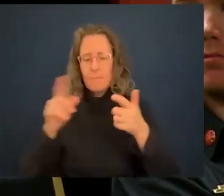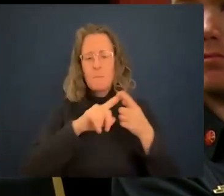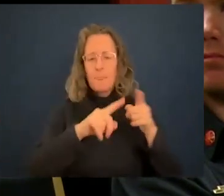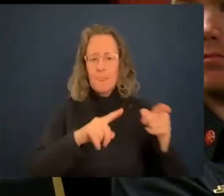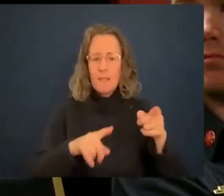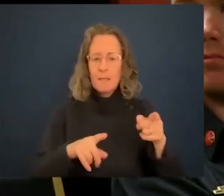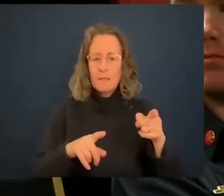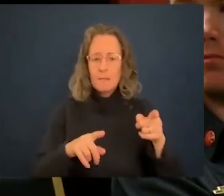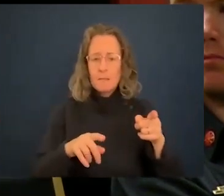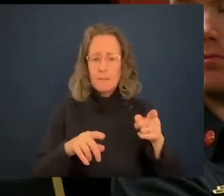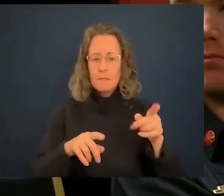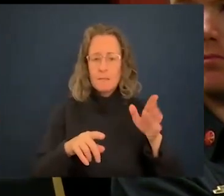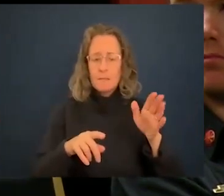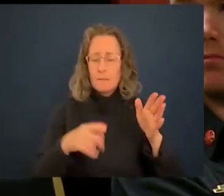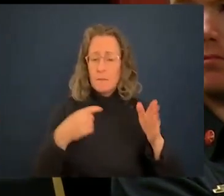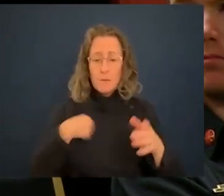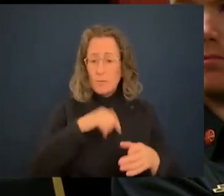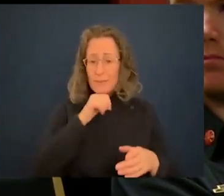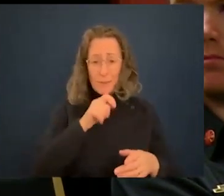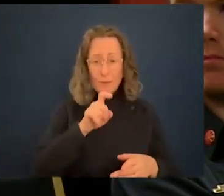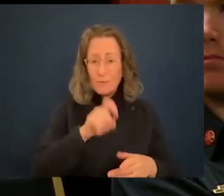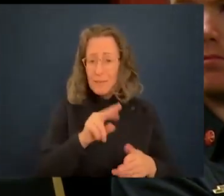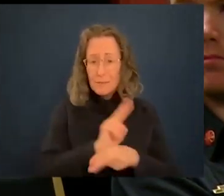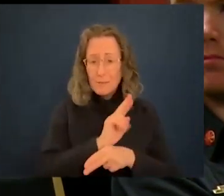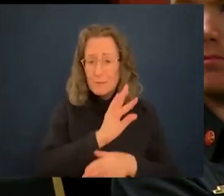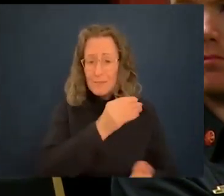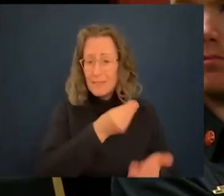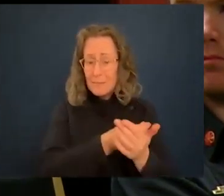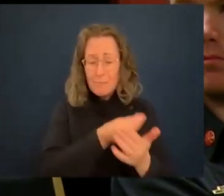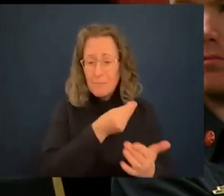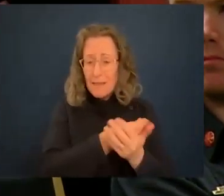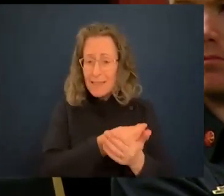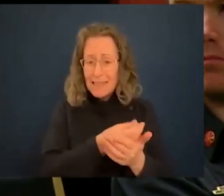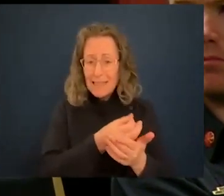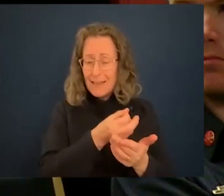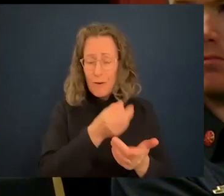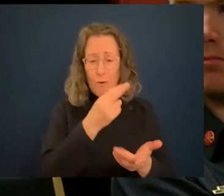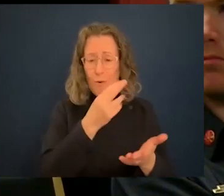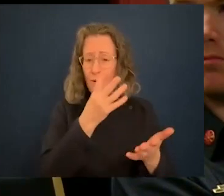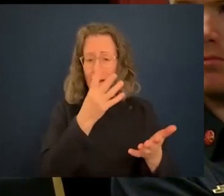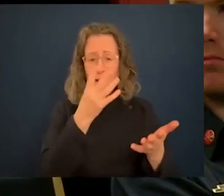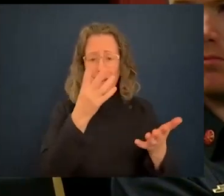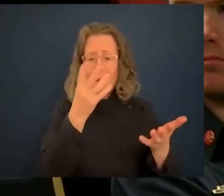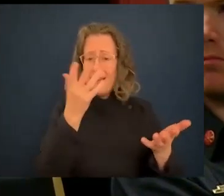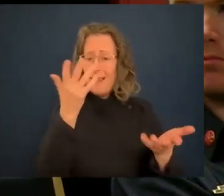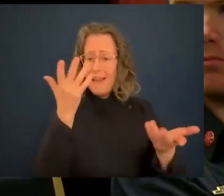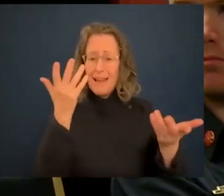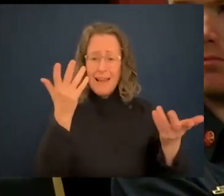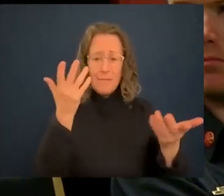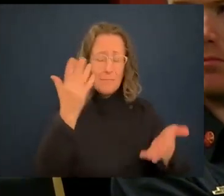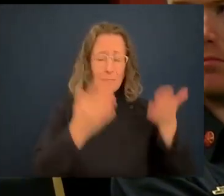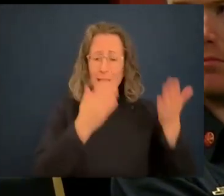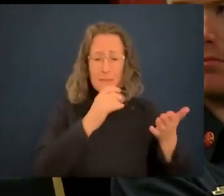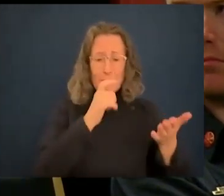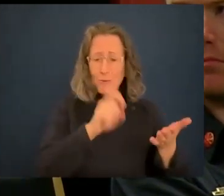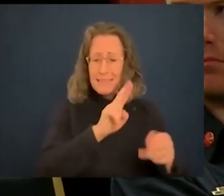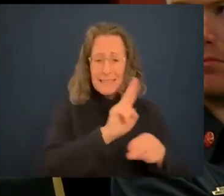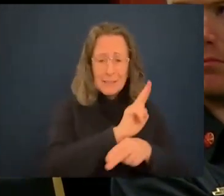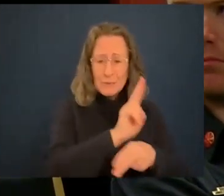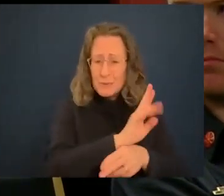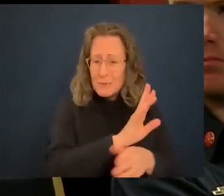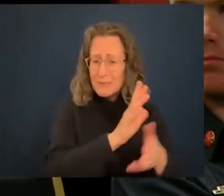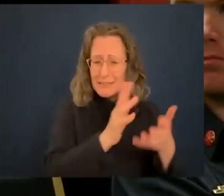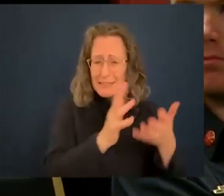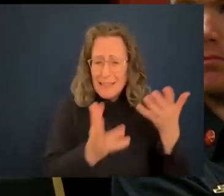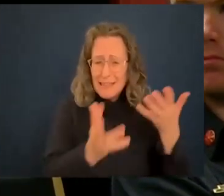do not need to use or it can go away or is that that this is the part I guess I'm trying to